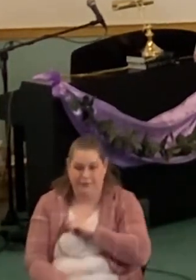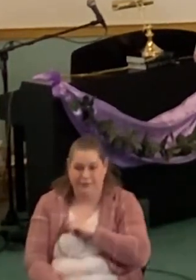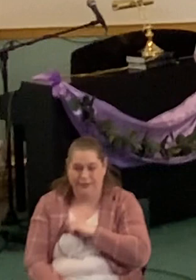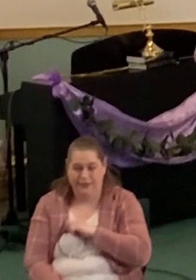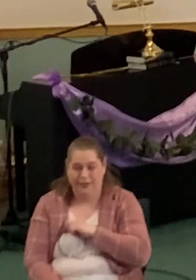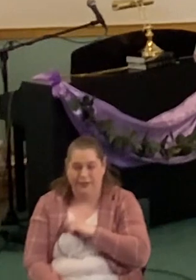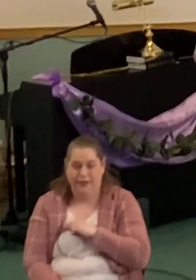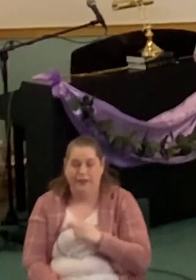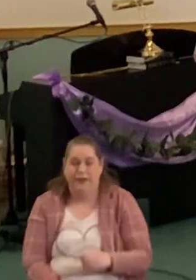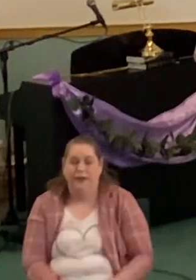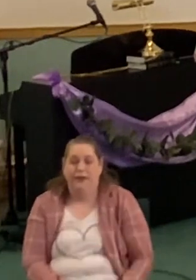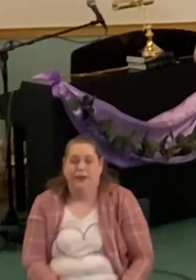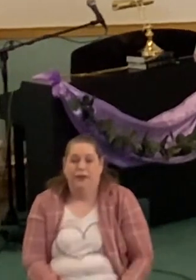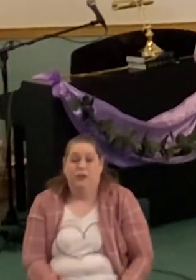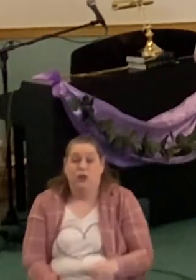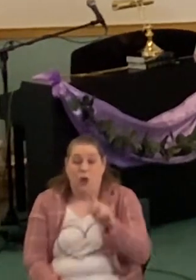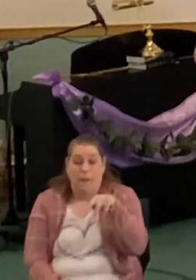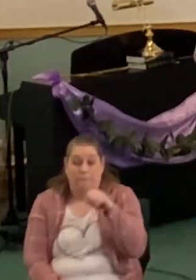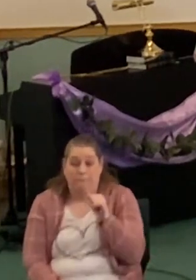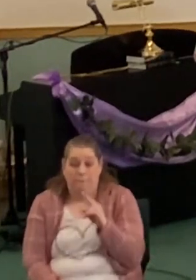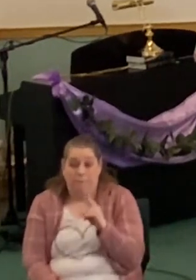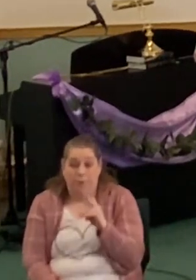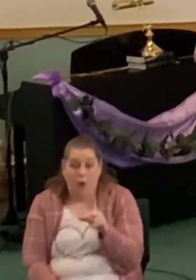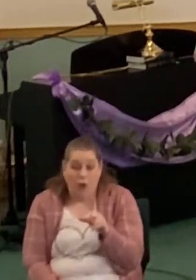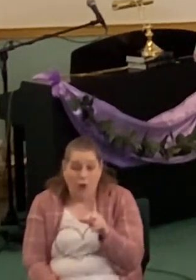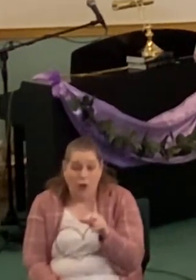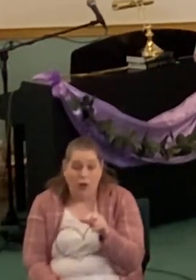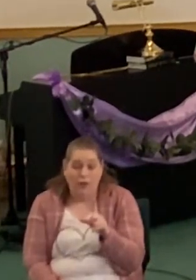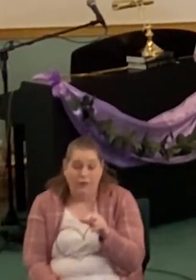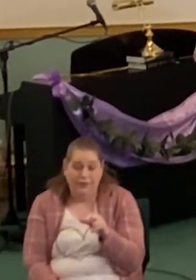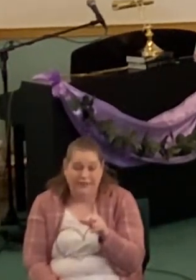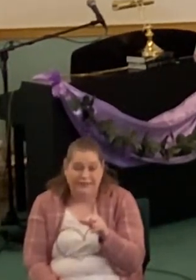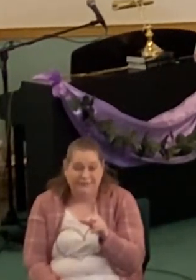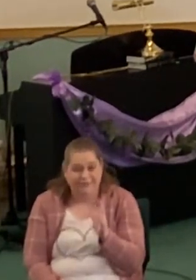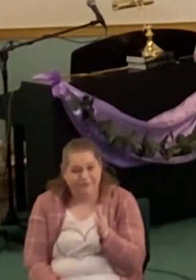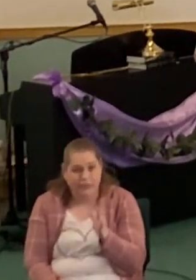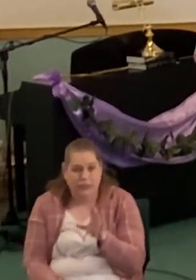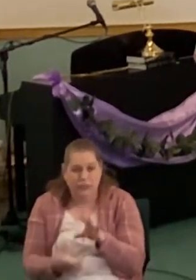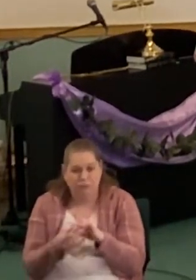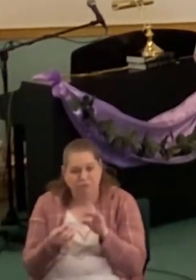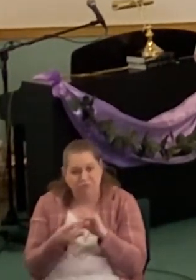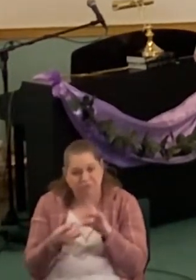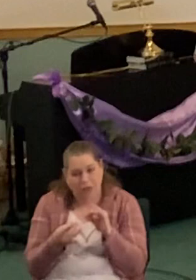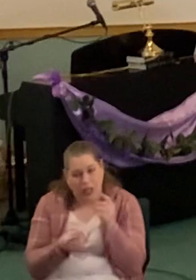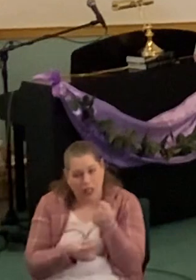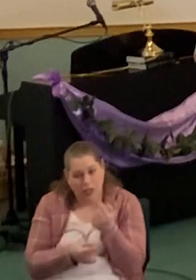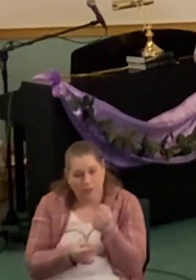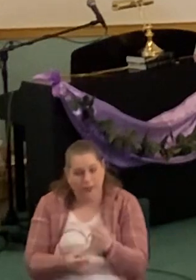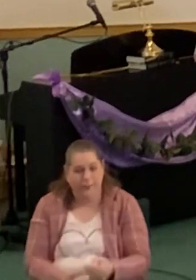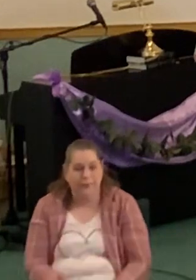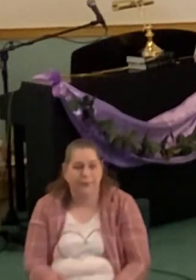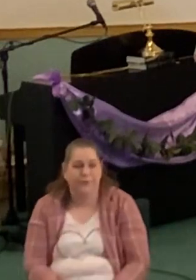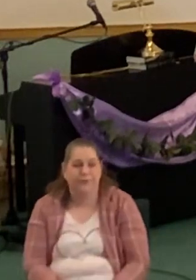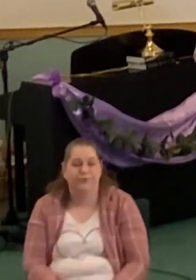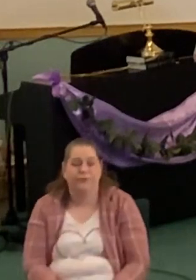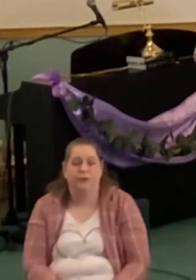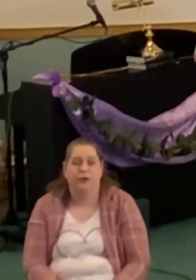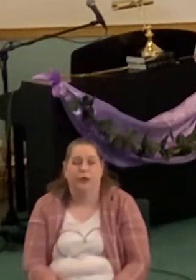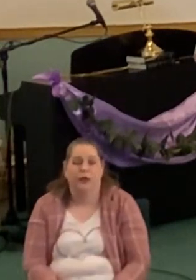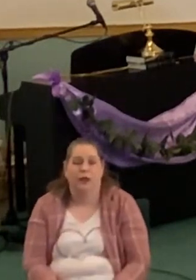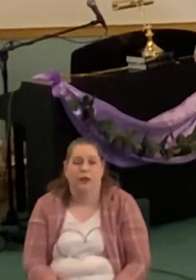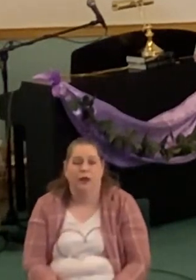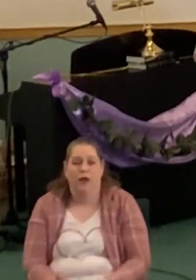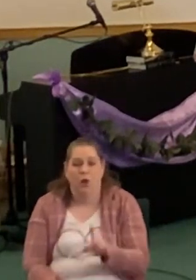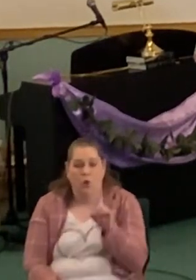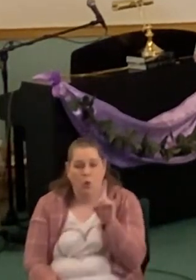The Apostle Paul kind of gently touches on this in Acts chapter 13, verses 39 through 41. As I read this, one